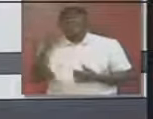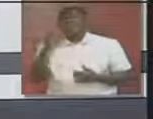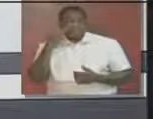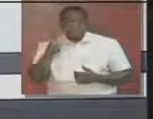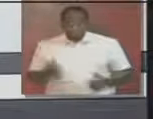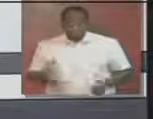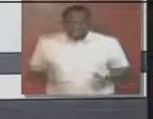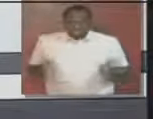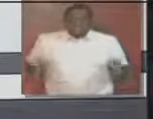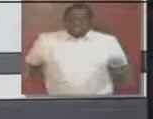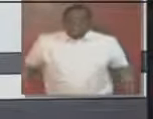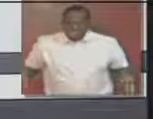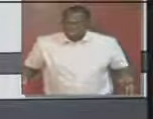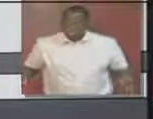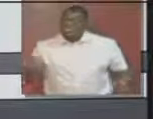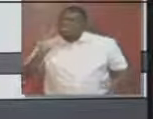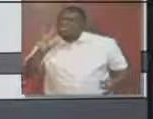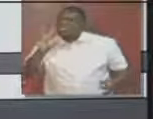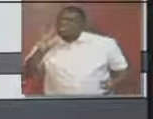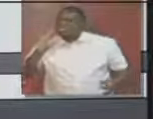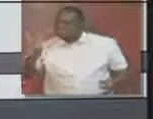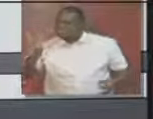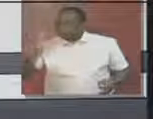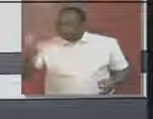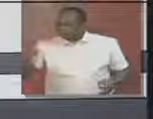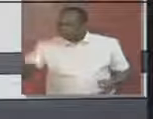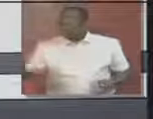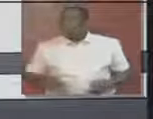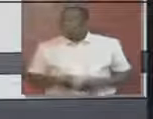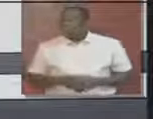been 32%. So